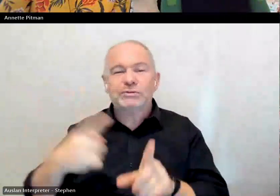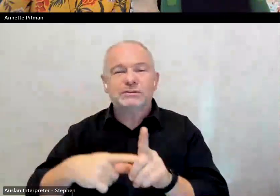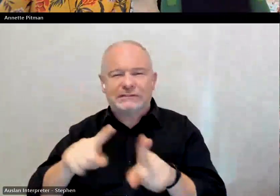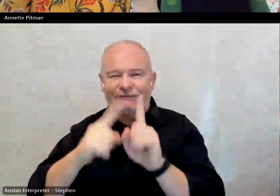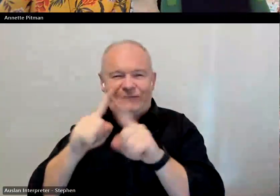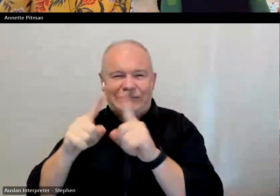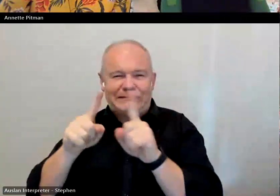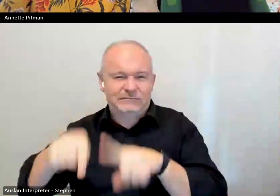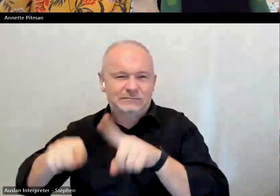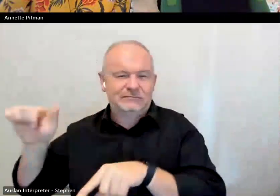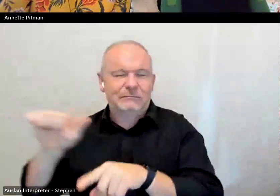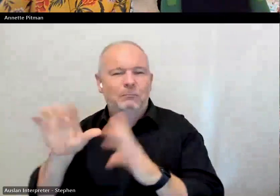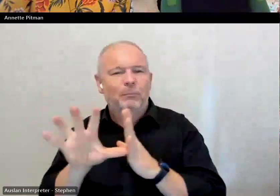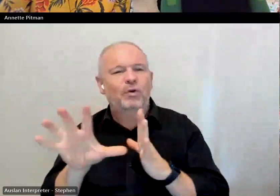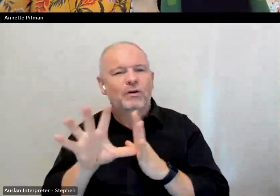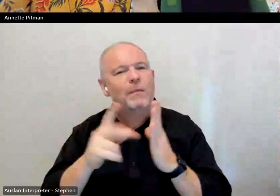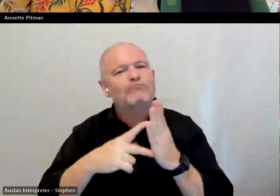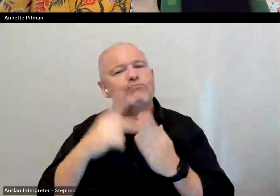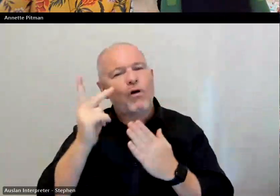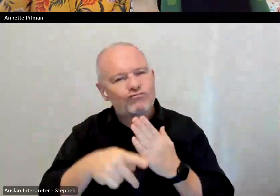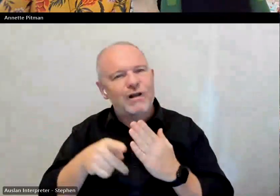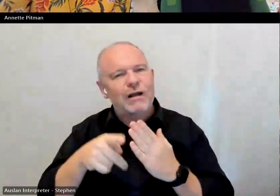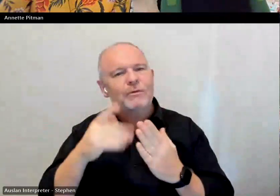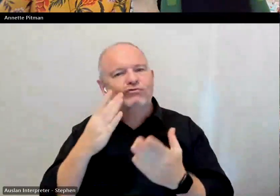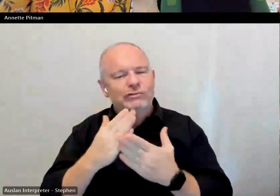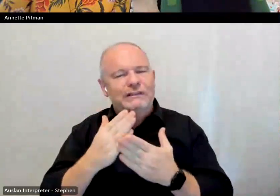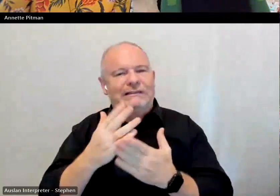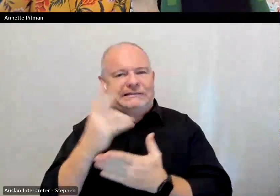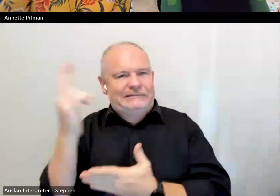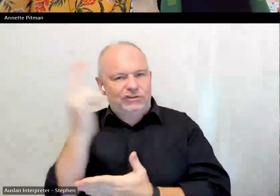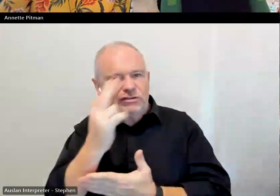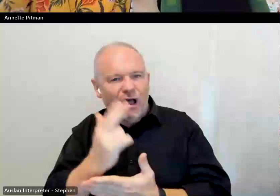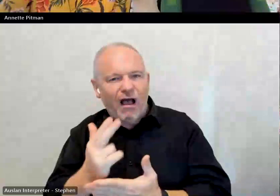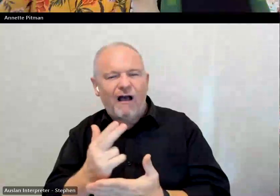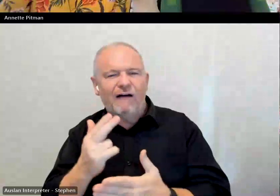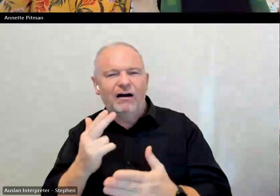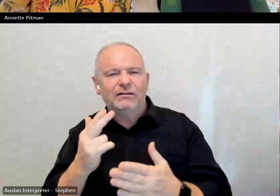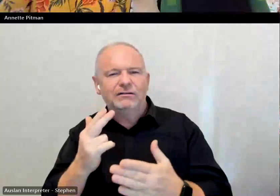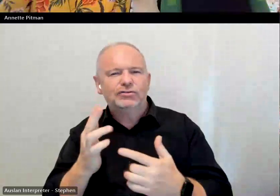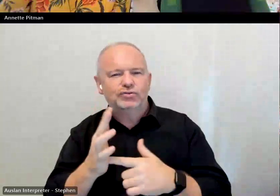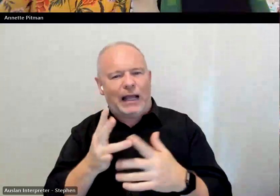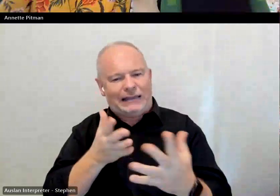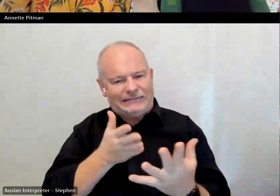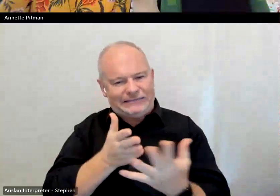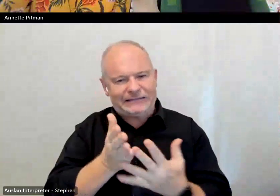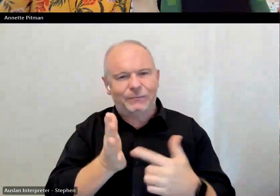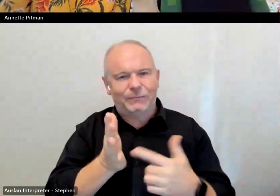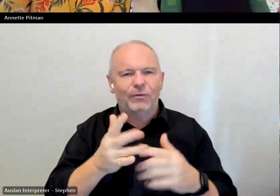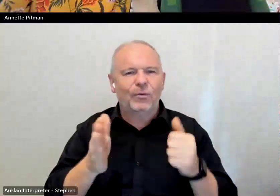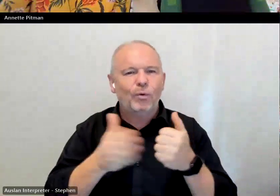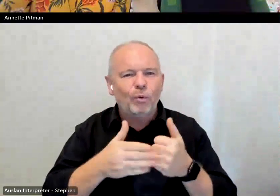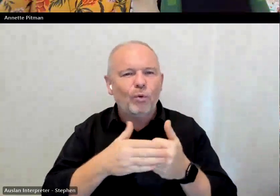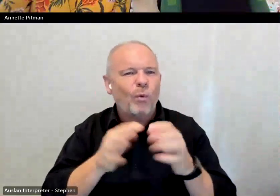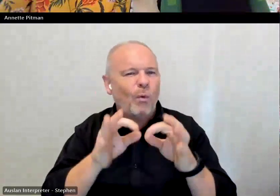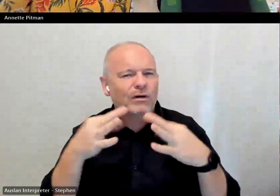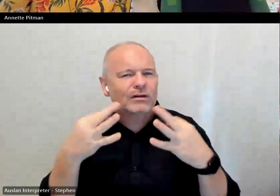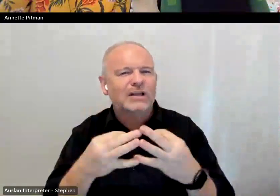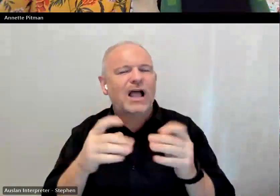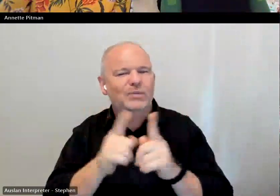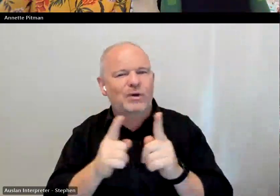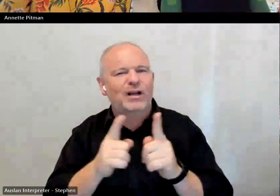again, that's because the program is really designed to be accessible for new organisations as well